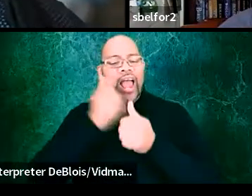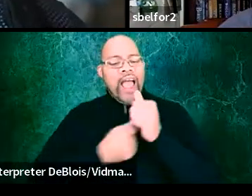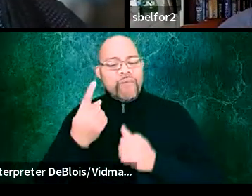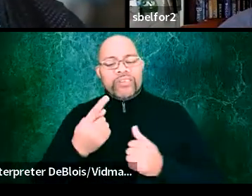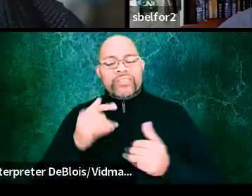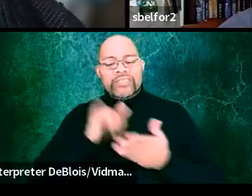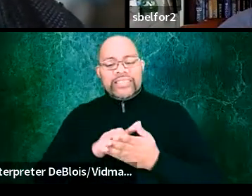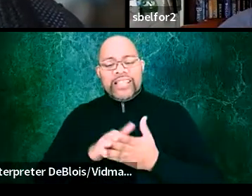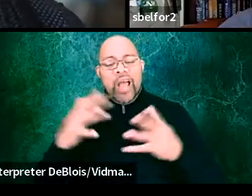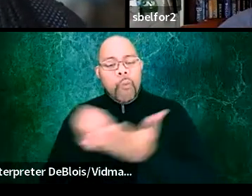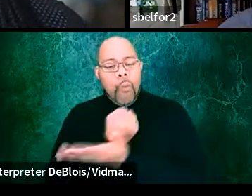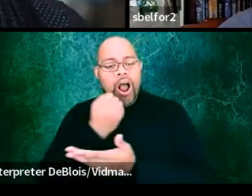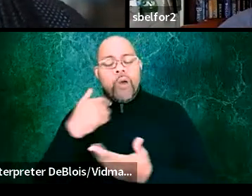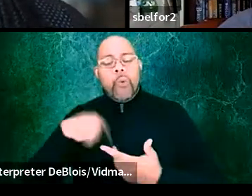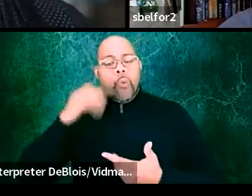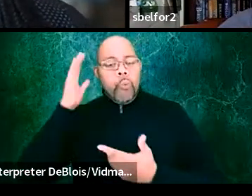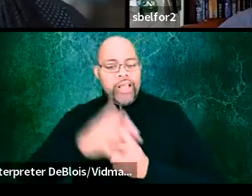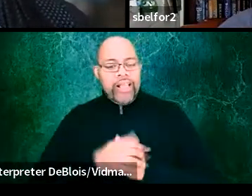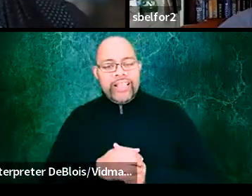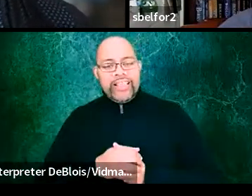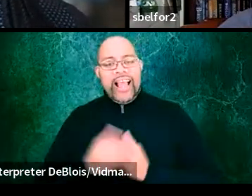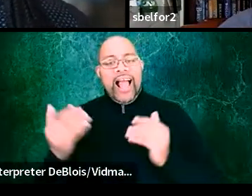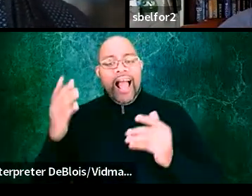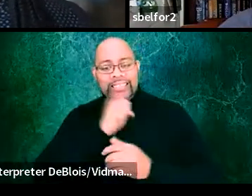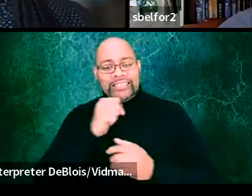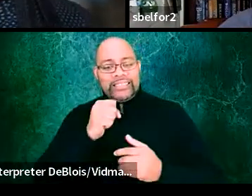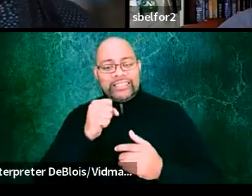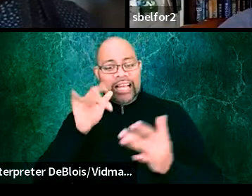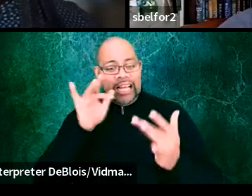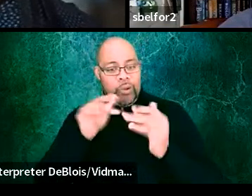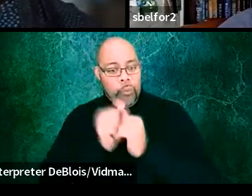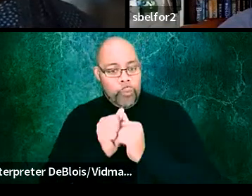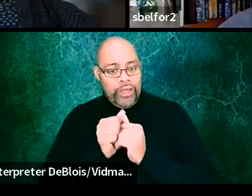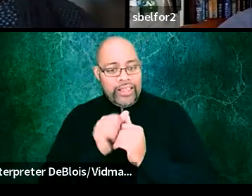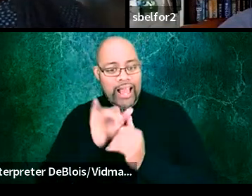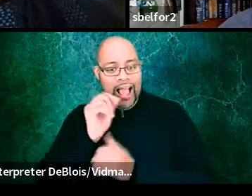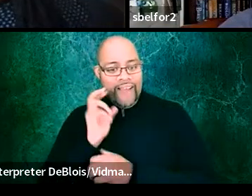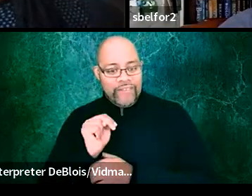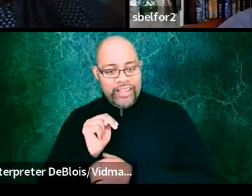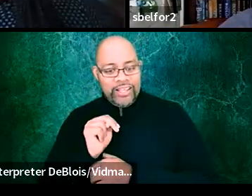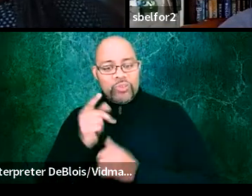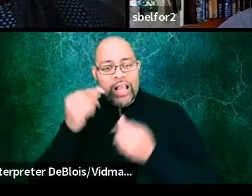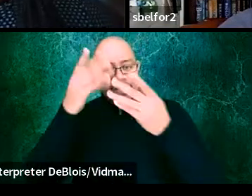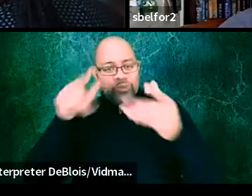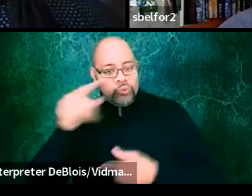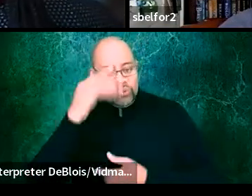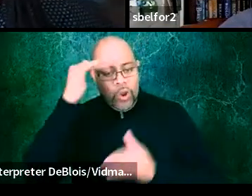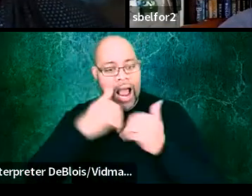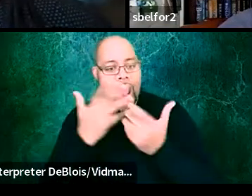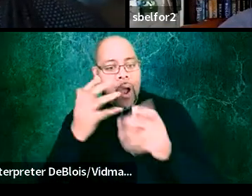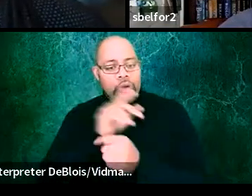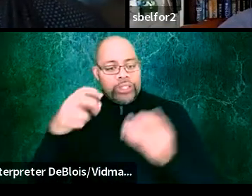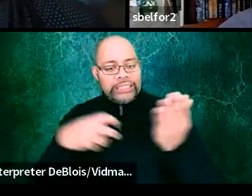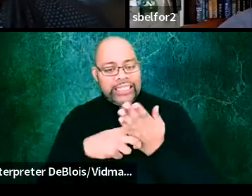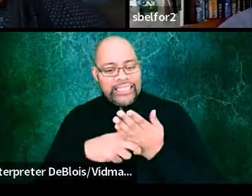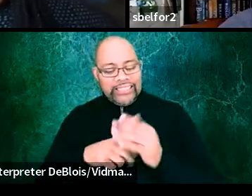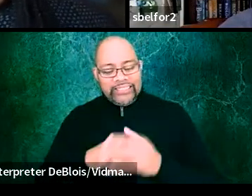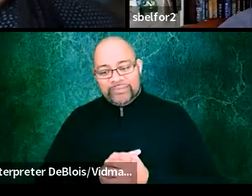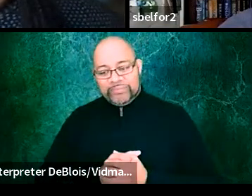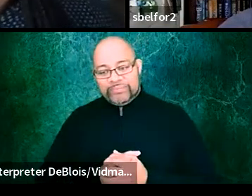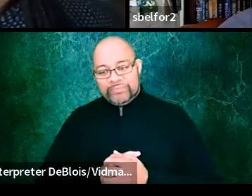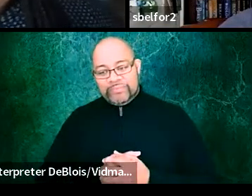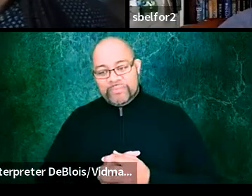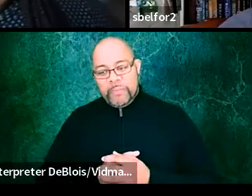everybody that won. We will, I guess, be in contact with Ivan to let you guys know how to get your